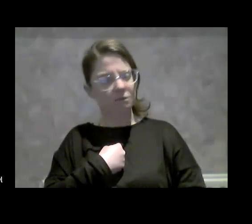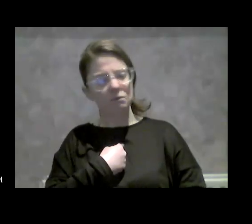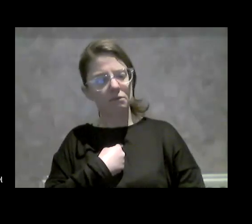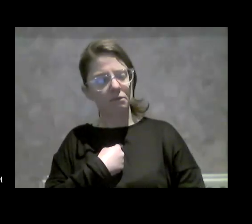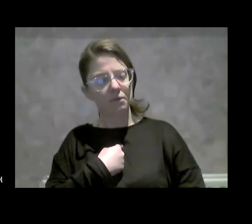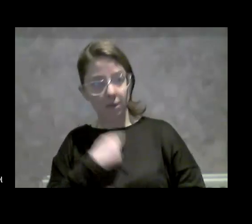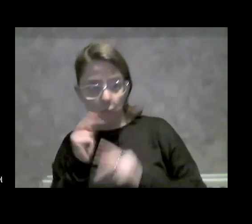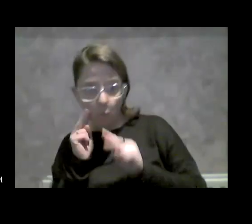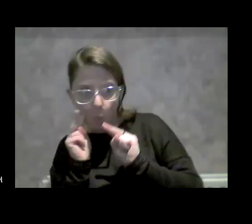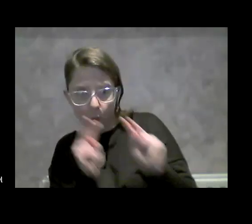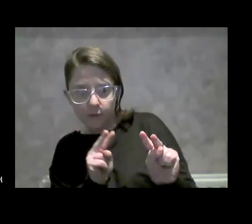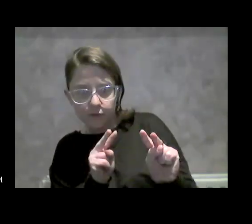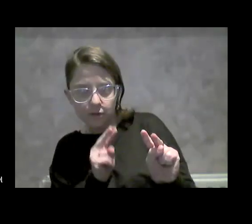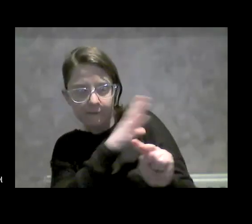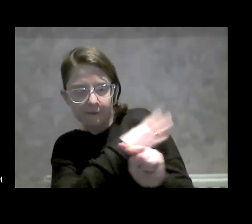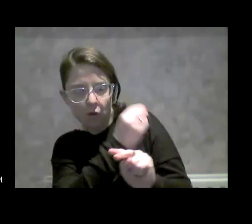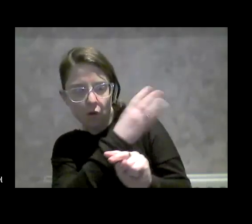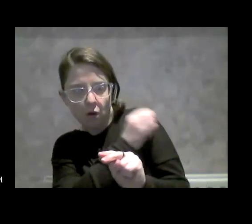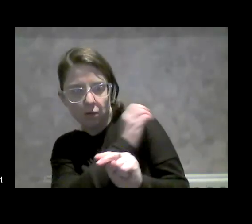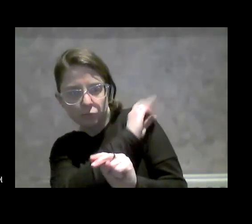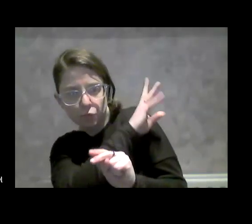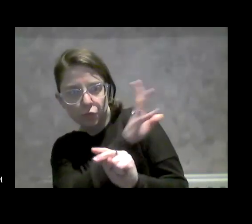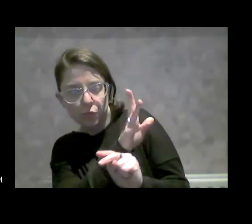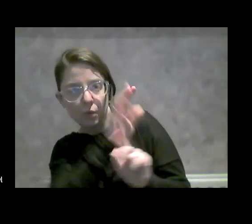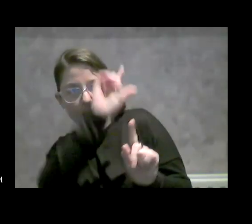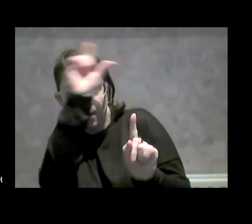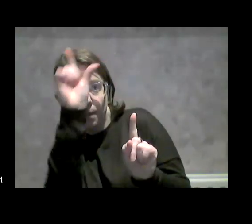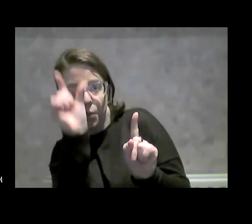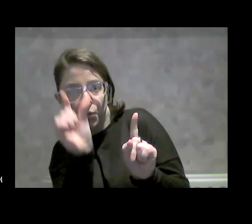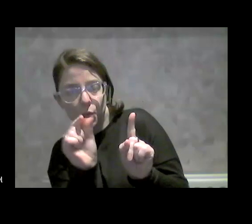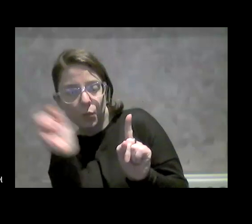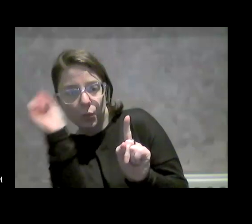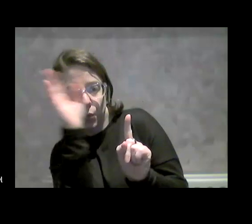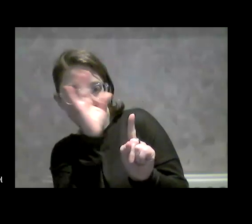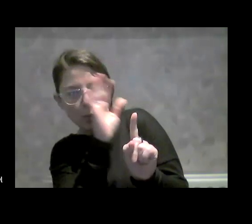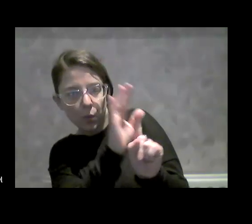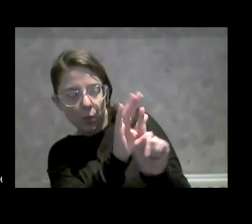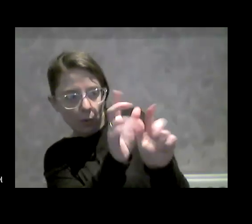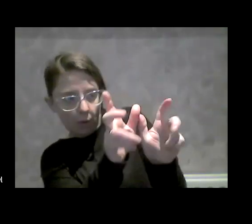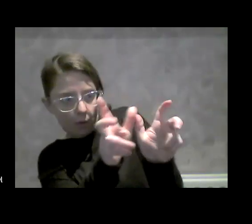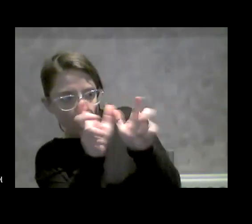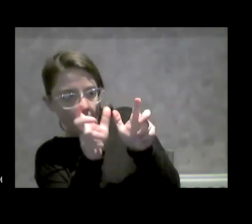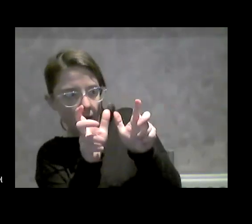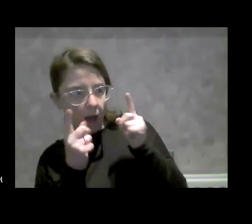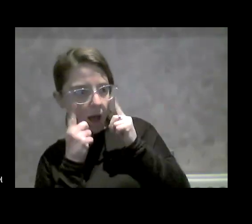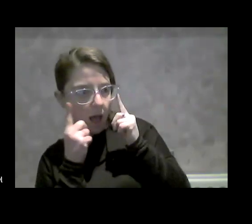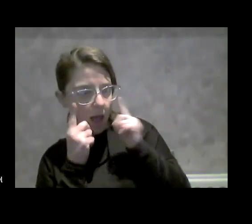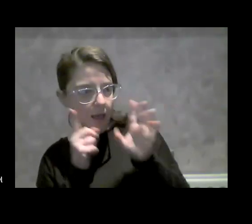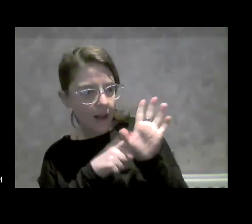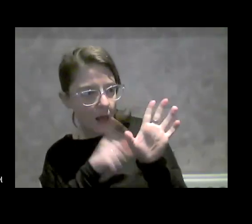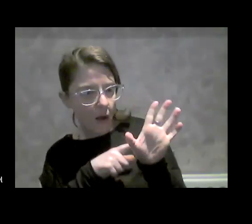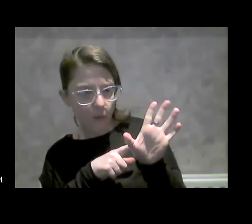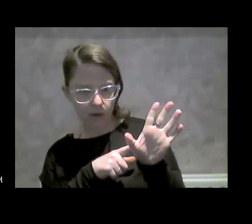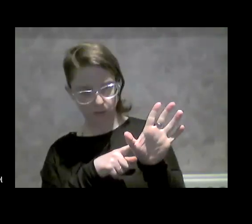She would watch patches of fur silver in the moonlight sneak a glimpse of star-yellow eye. How could anyone